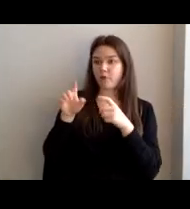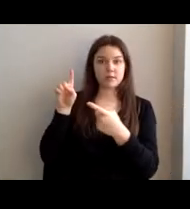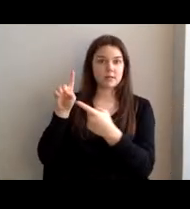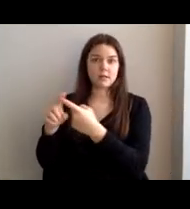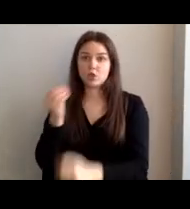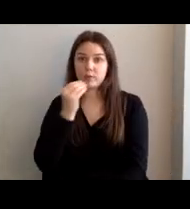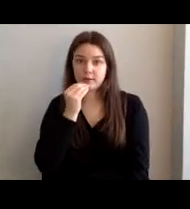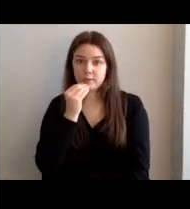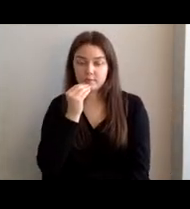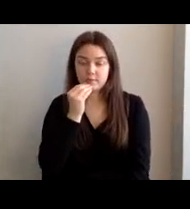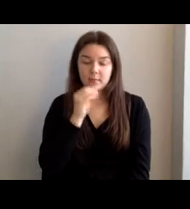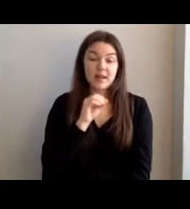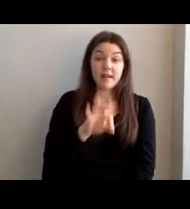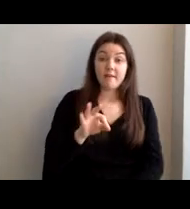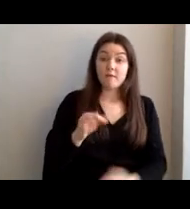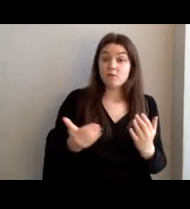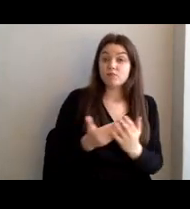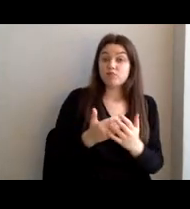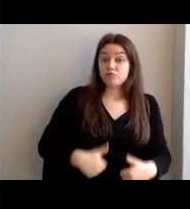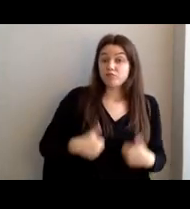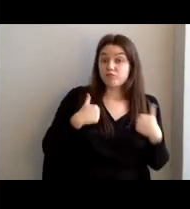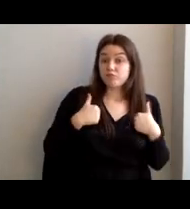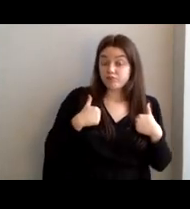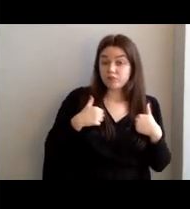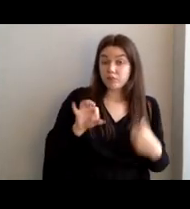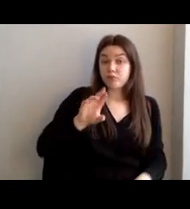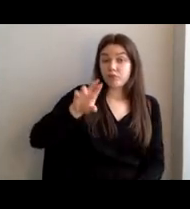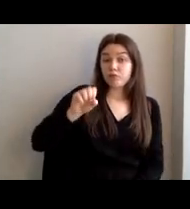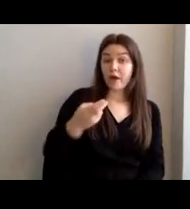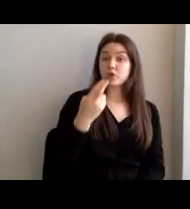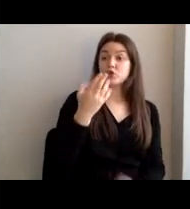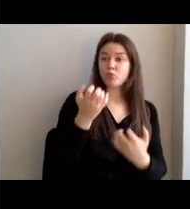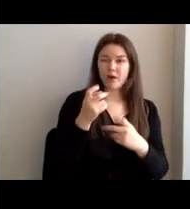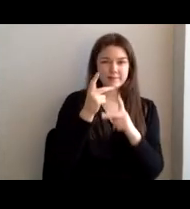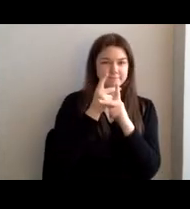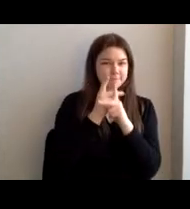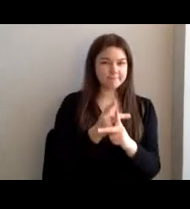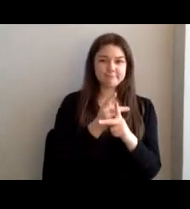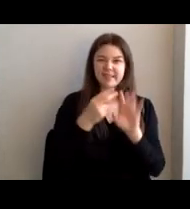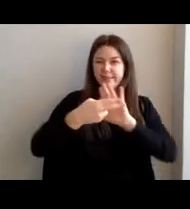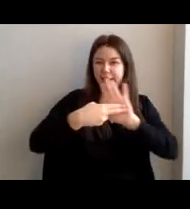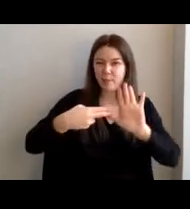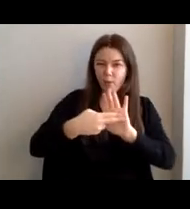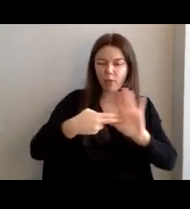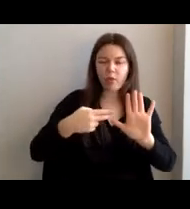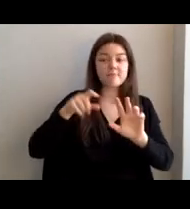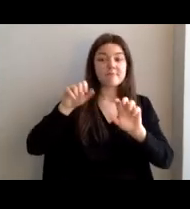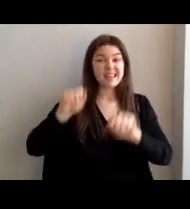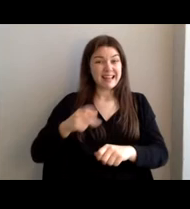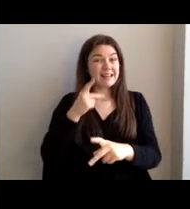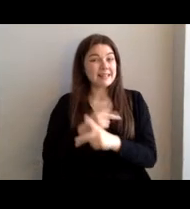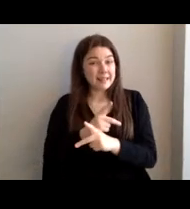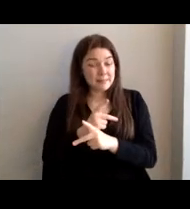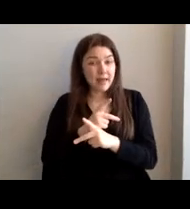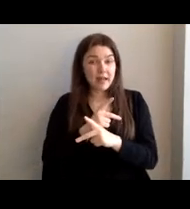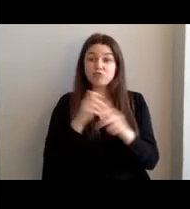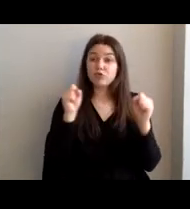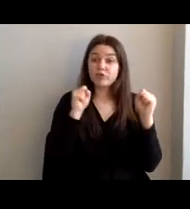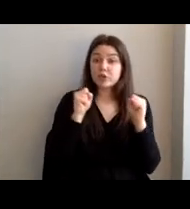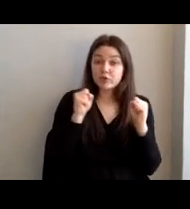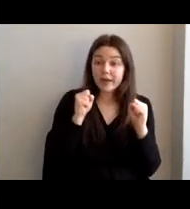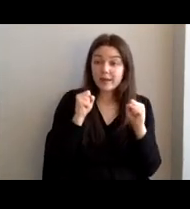a fresh seafood, you want to adhere to that labeling recommendation and say, okay, you can keep it fresh and under refrigeration